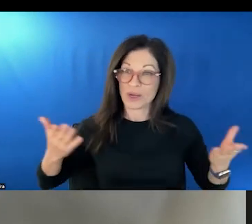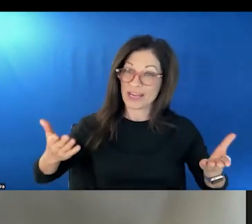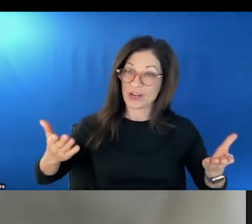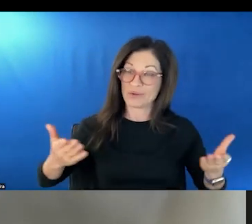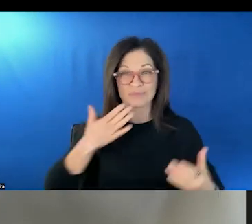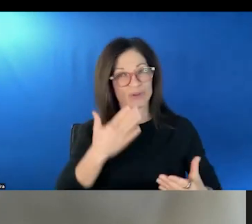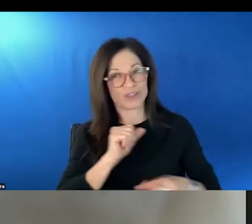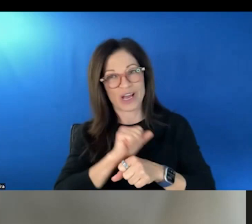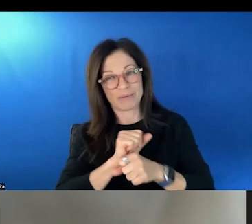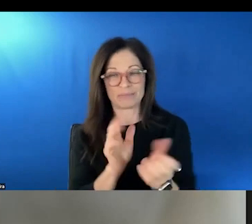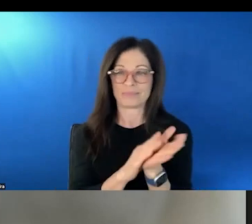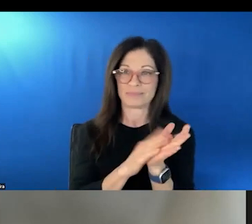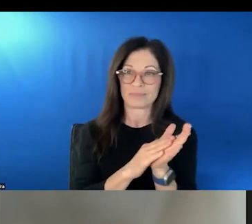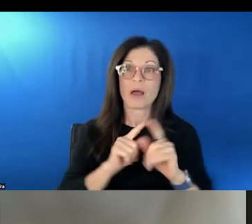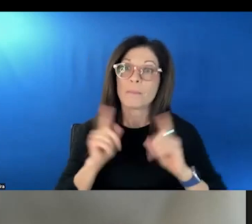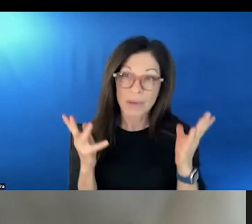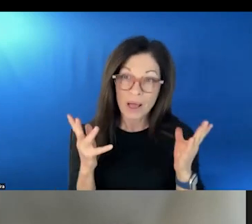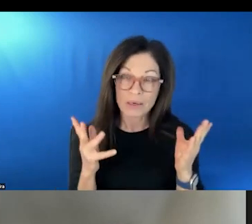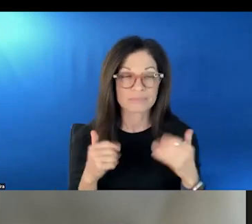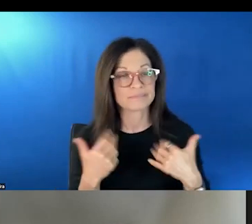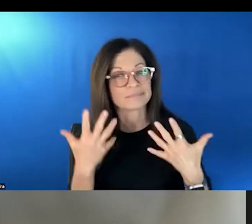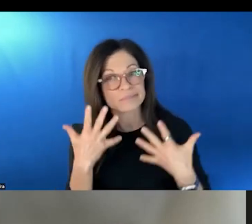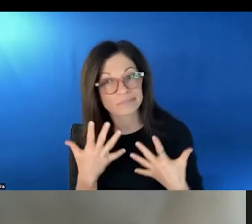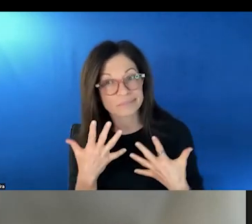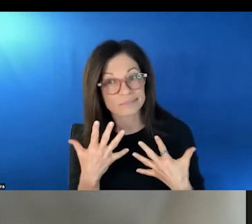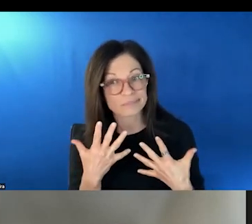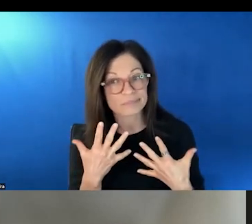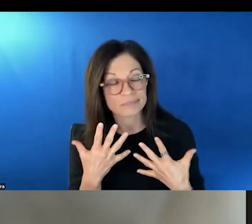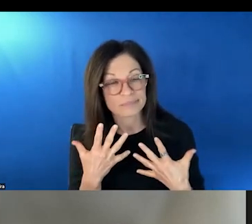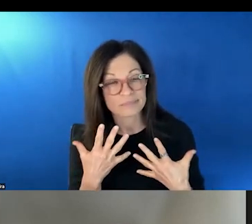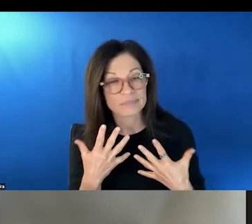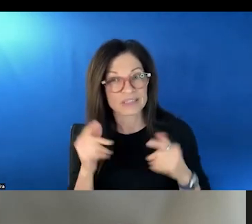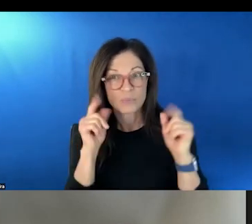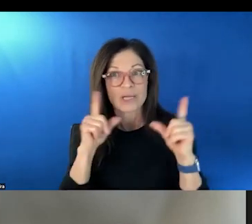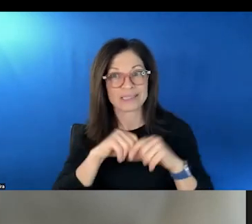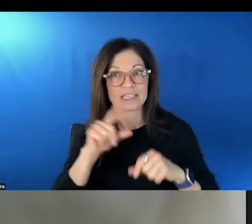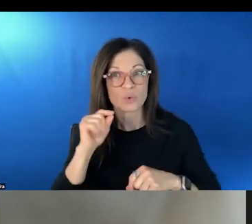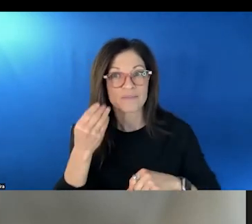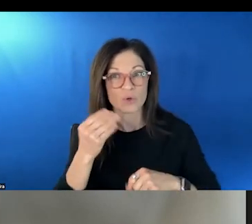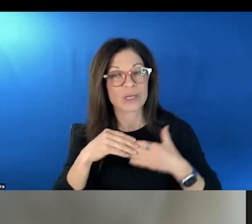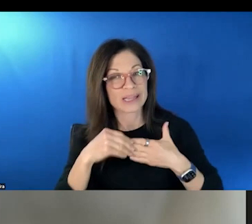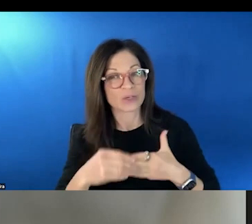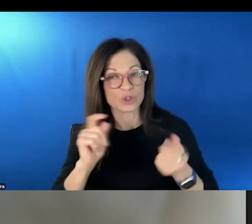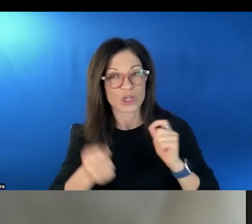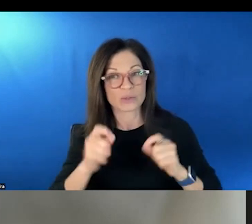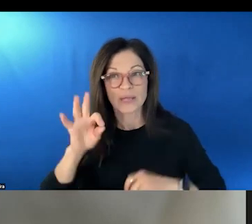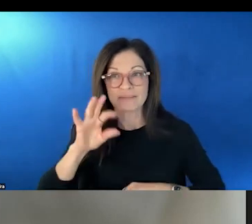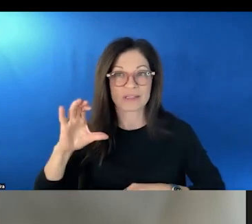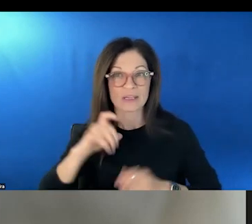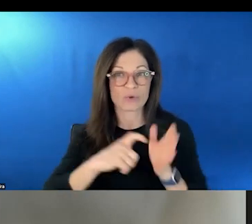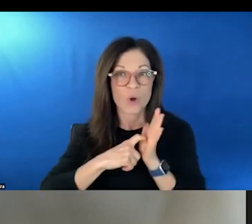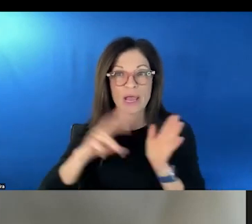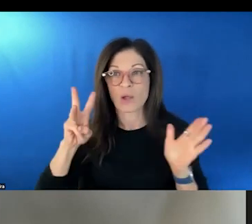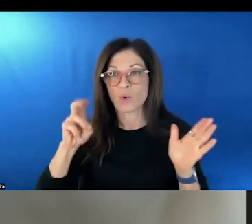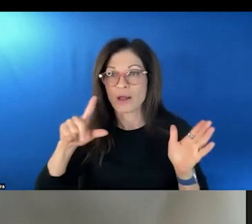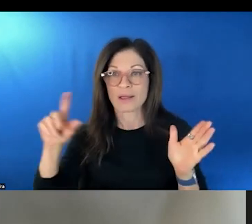job. But, you know, unfortunately, a tragedy in 2014 led to changes with the FCC requiring wireless carriers to